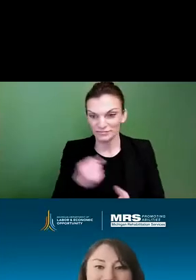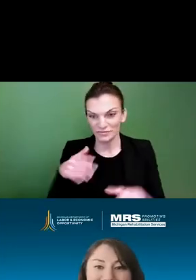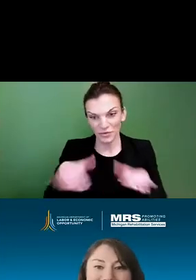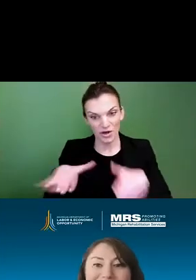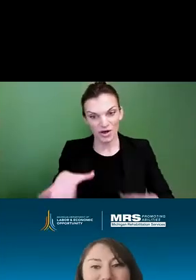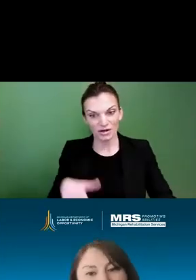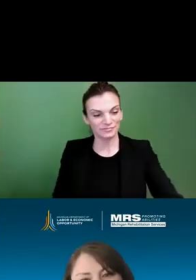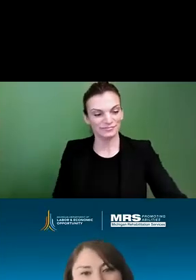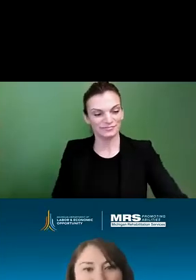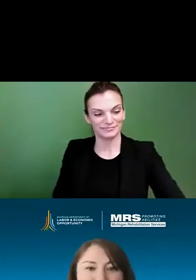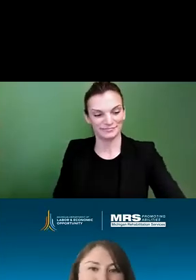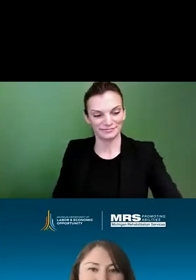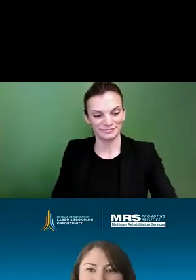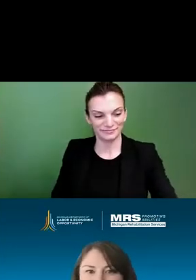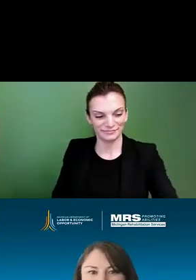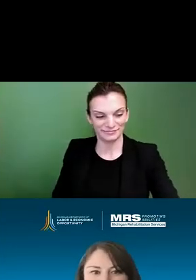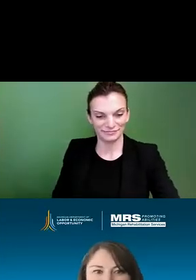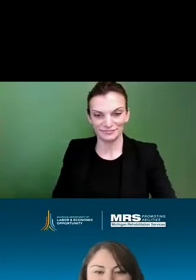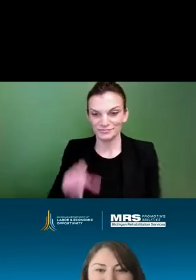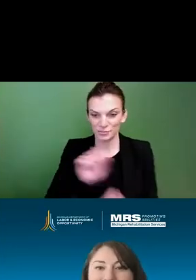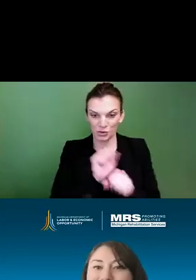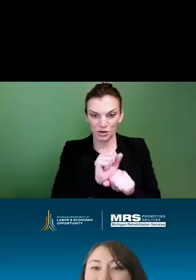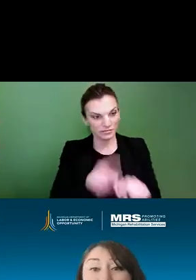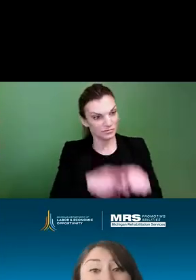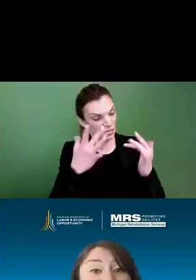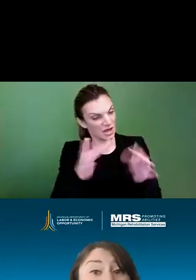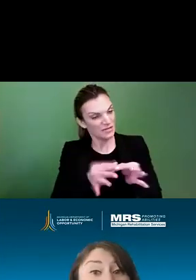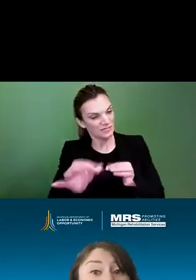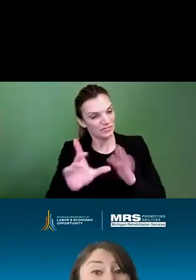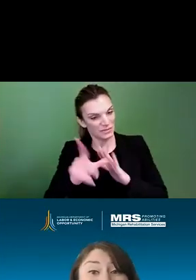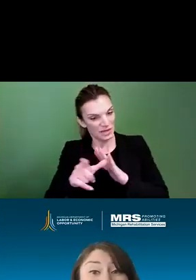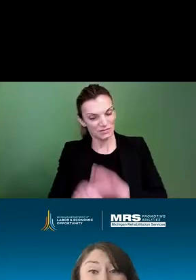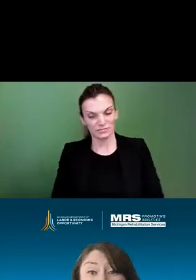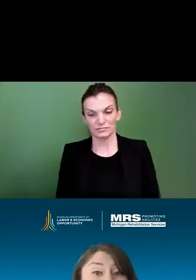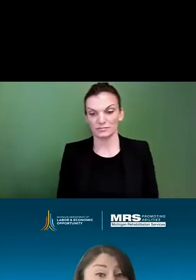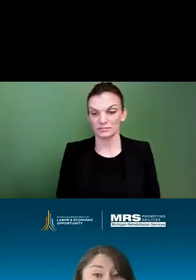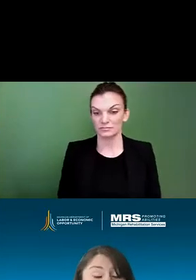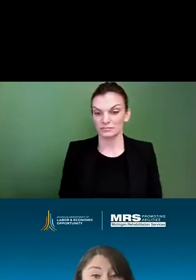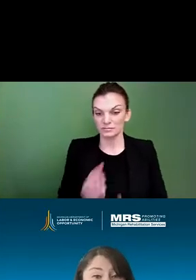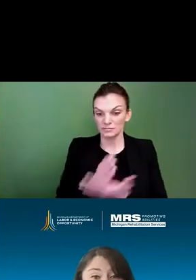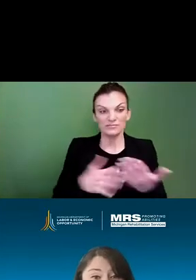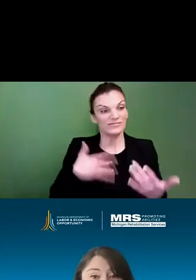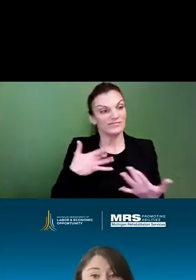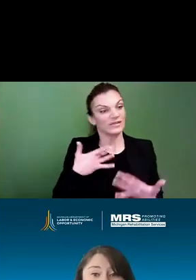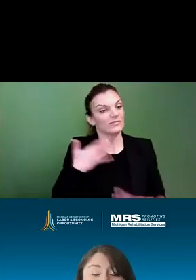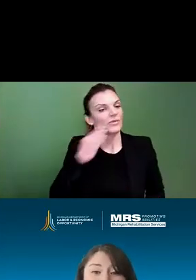commute today. You can finish your work later. Some of us are more physically comfortable at home. We